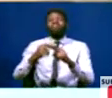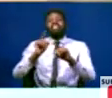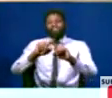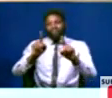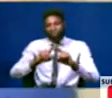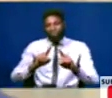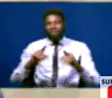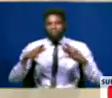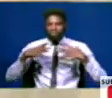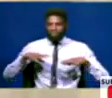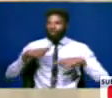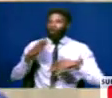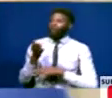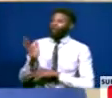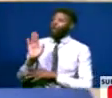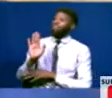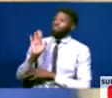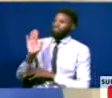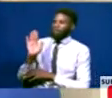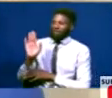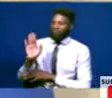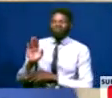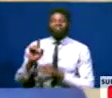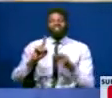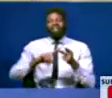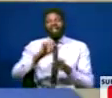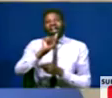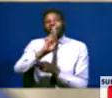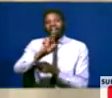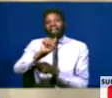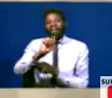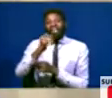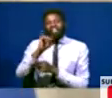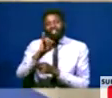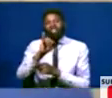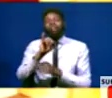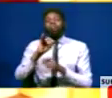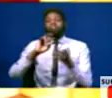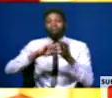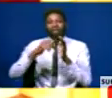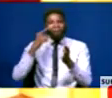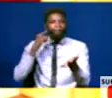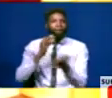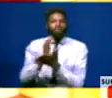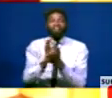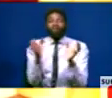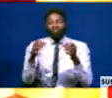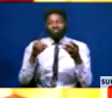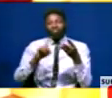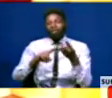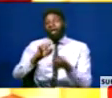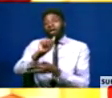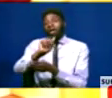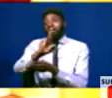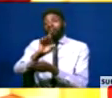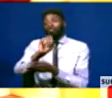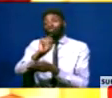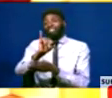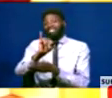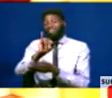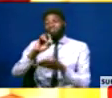meaning people of God, Arathi, meaning prophets or seers, Aroti, meaning